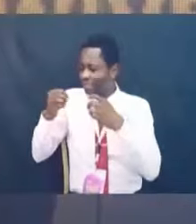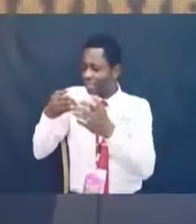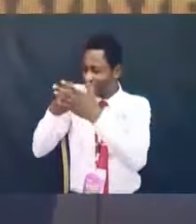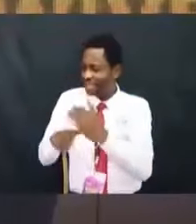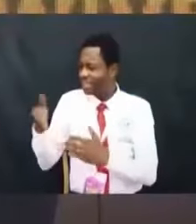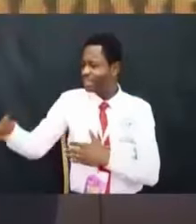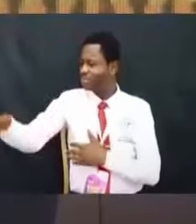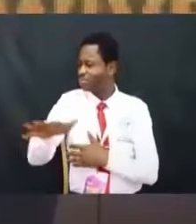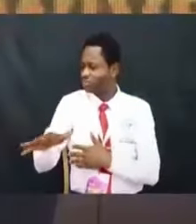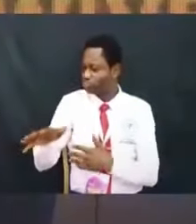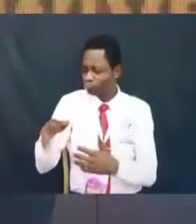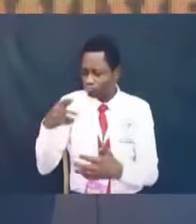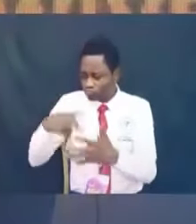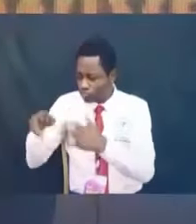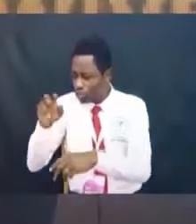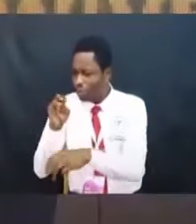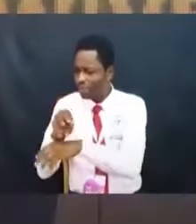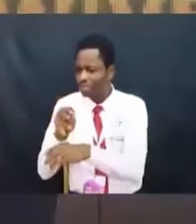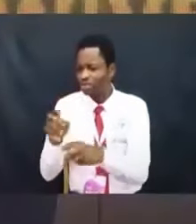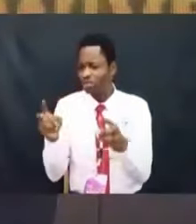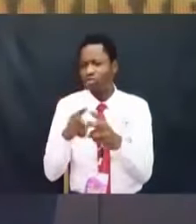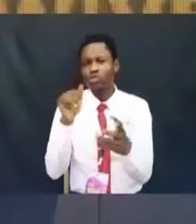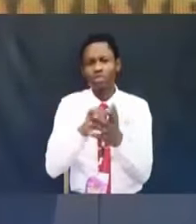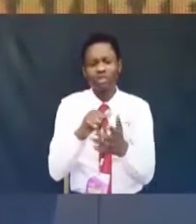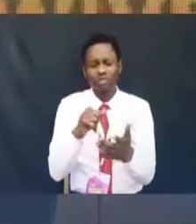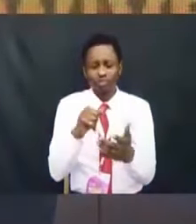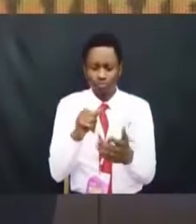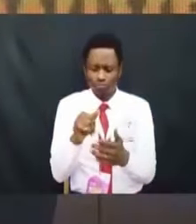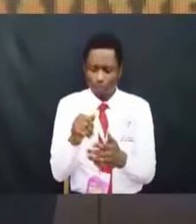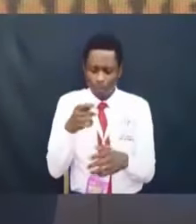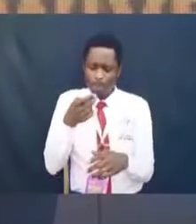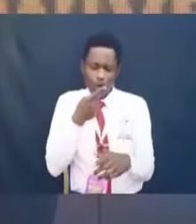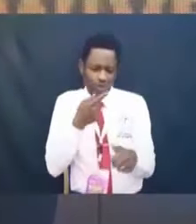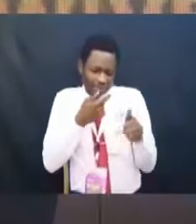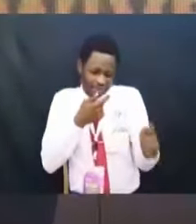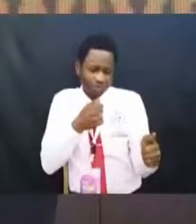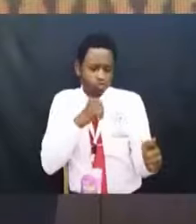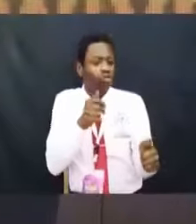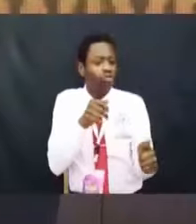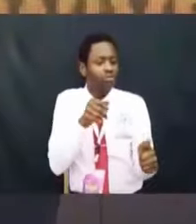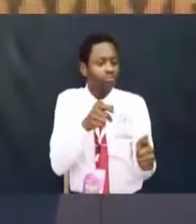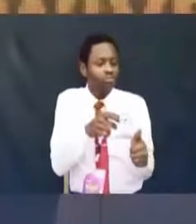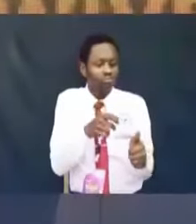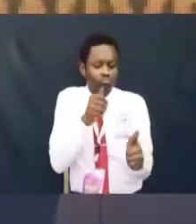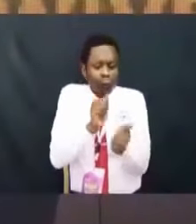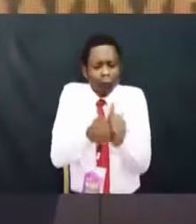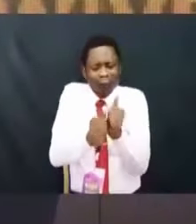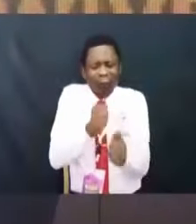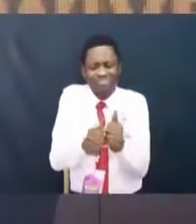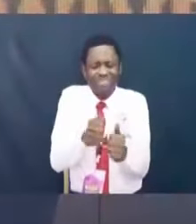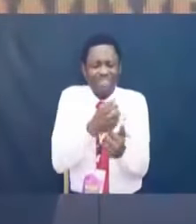said, so that he may not run in vain. So he always had the end in